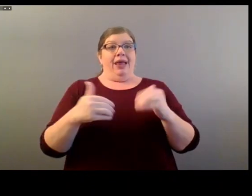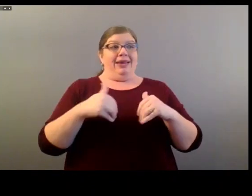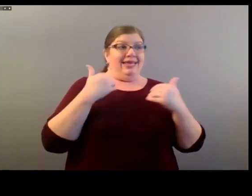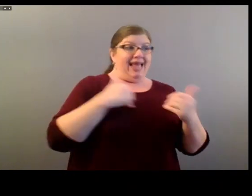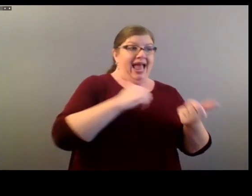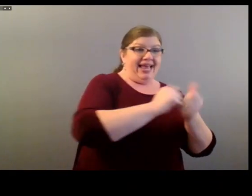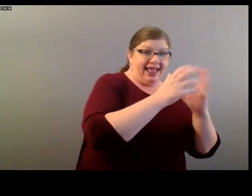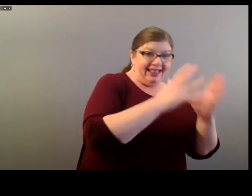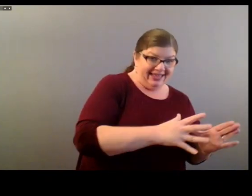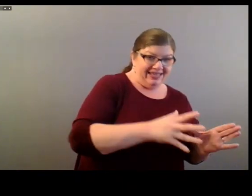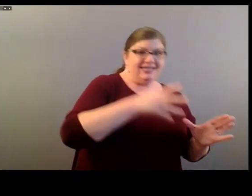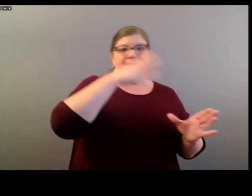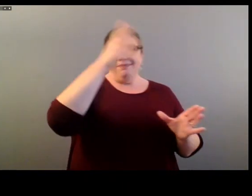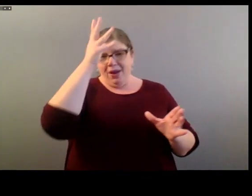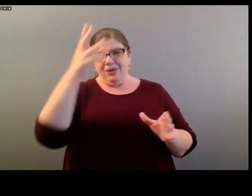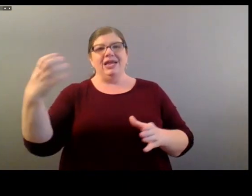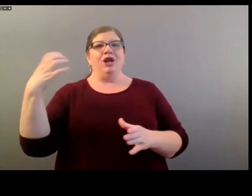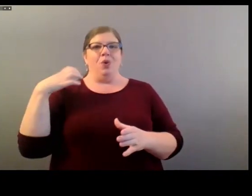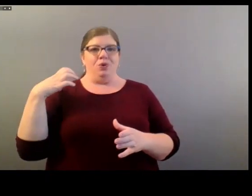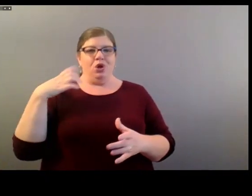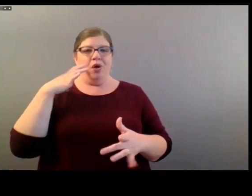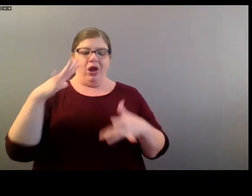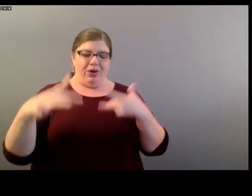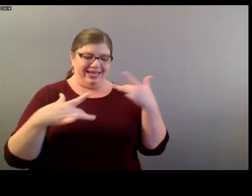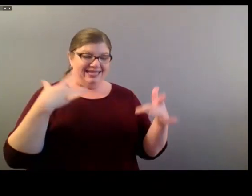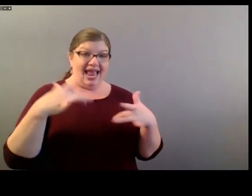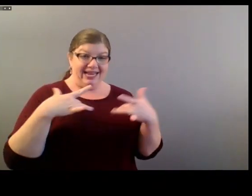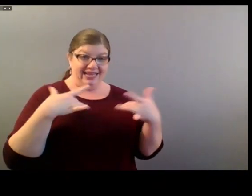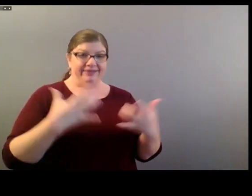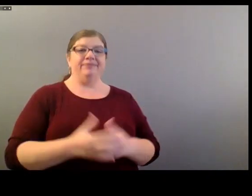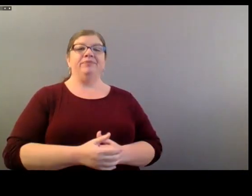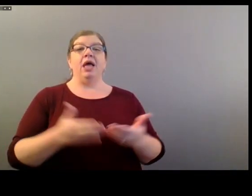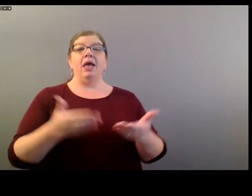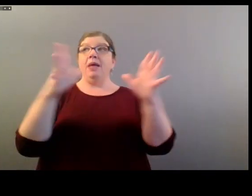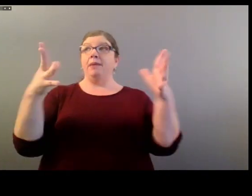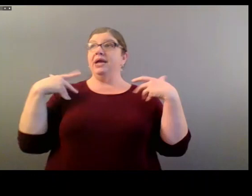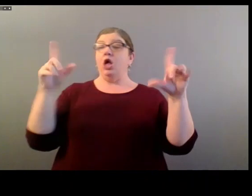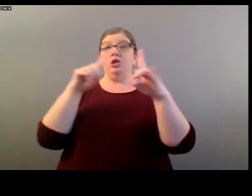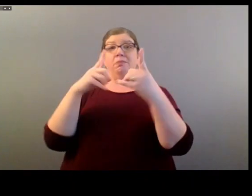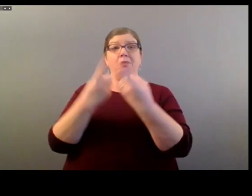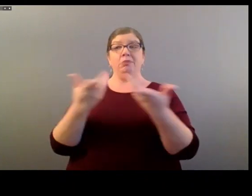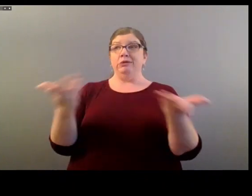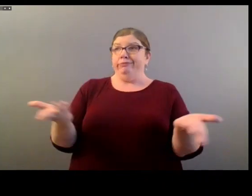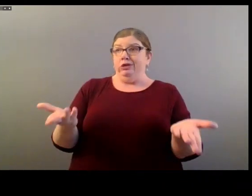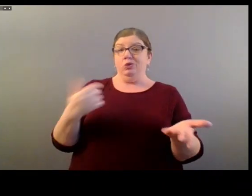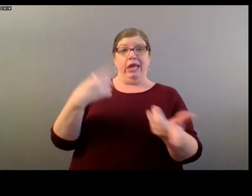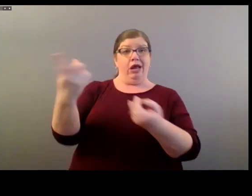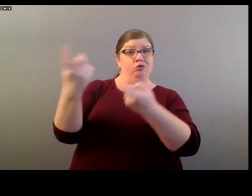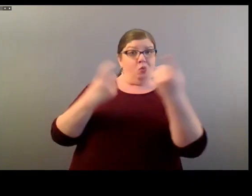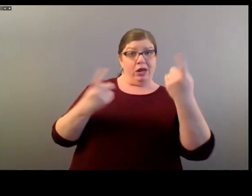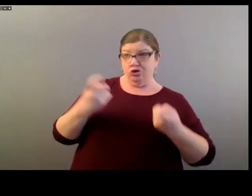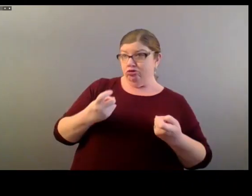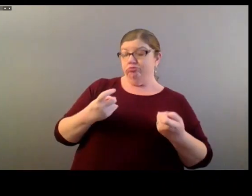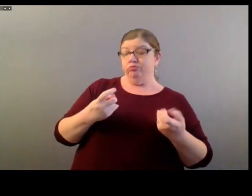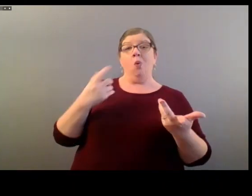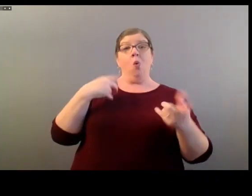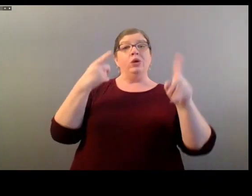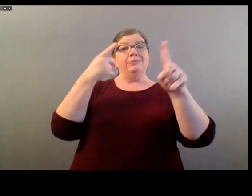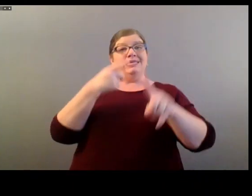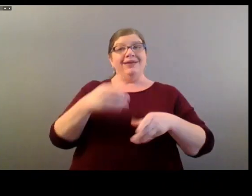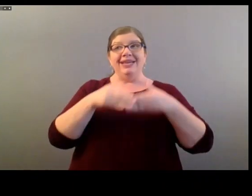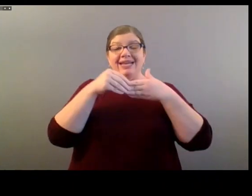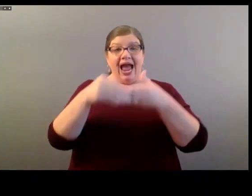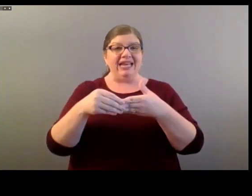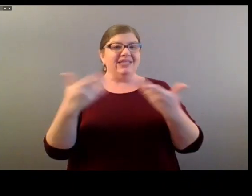and coaches. The Public Health Department is available for questions, and the specifics of the guidance is